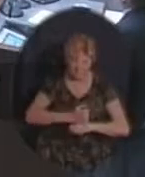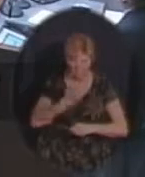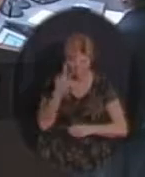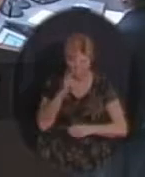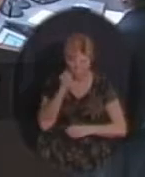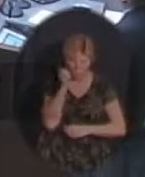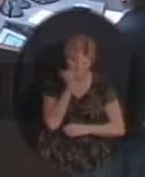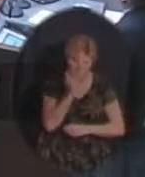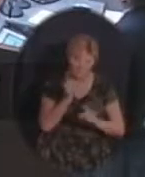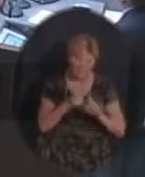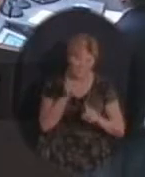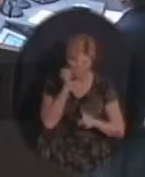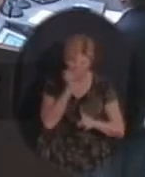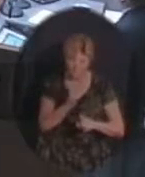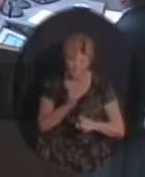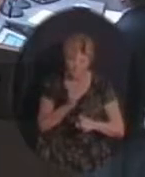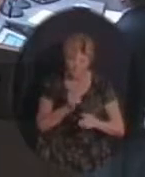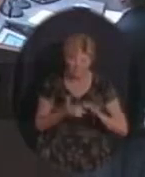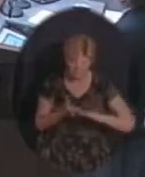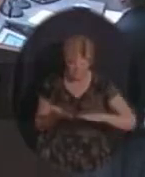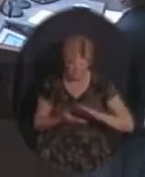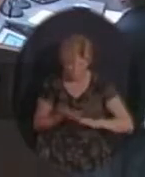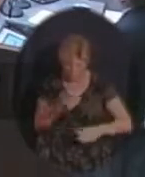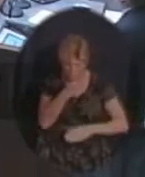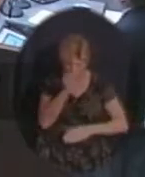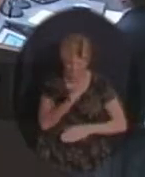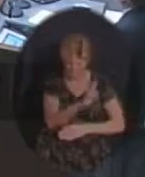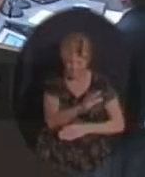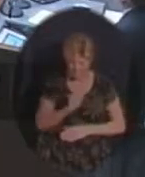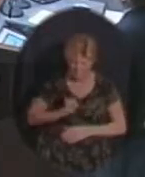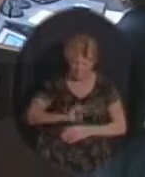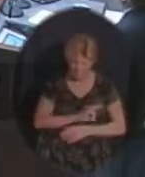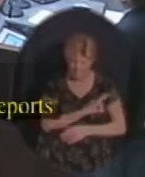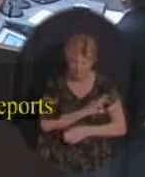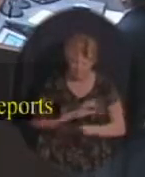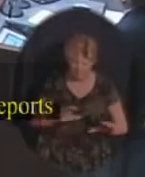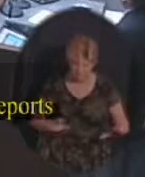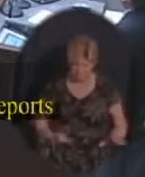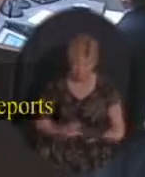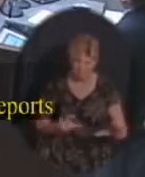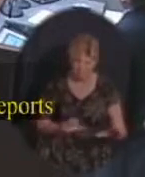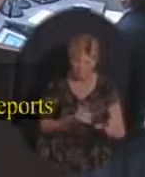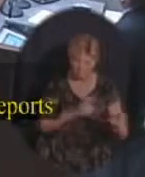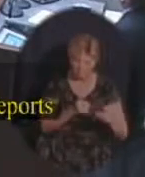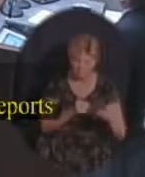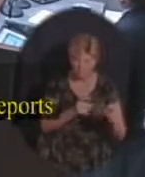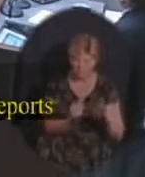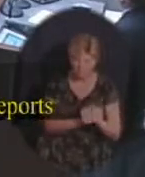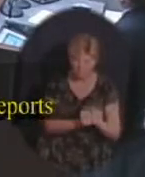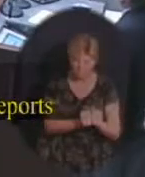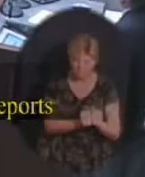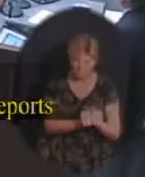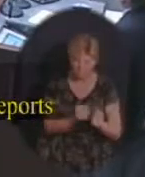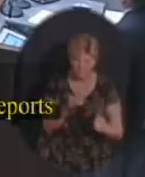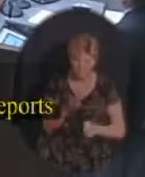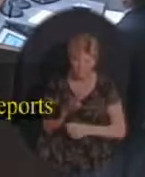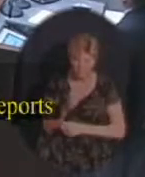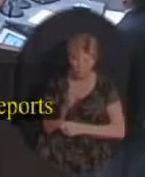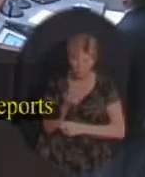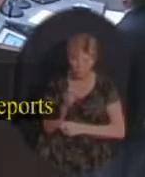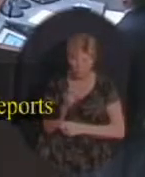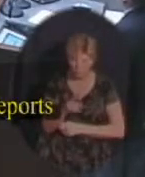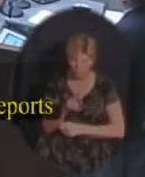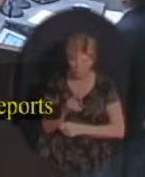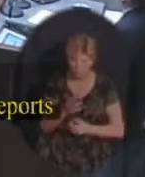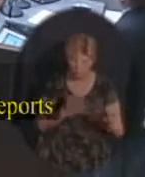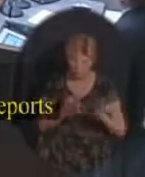that deal with the services, the broker services that are provided to our employees. And to